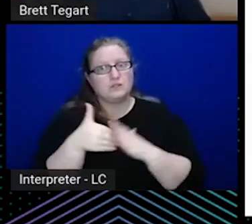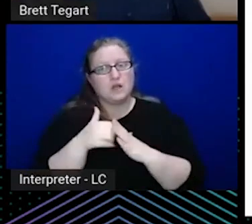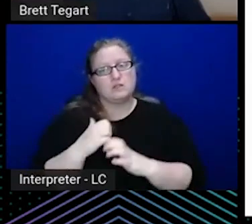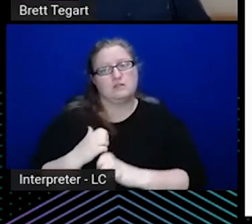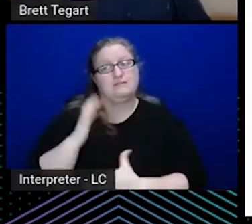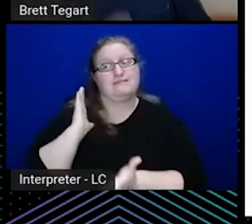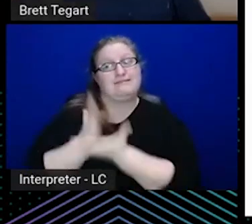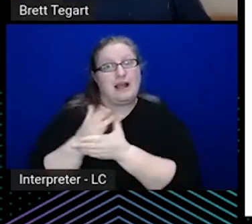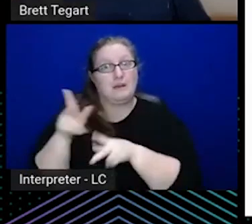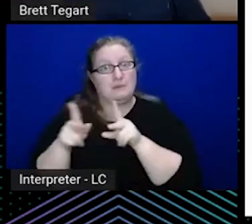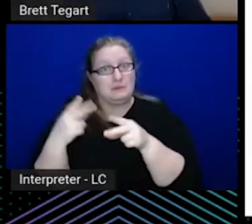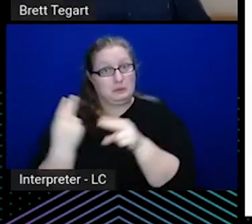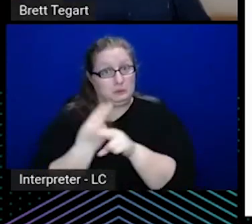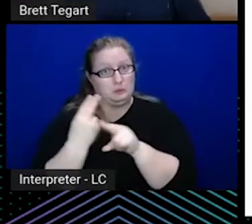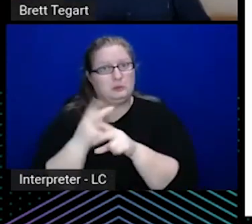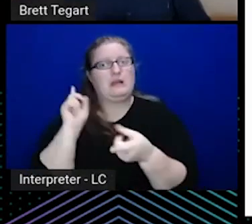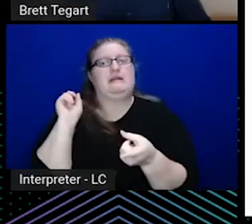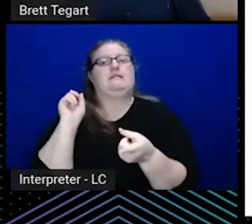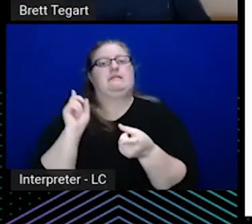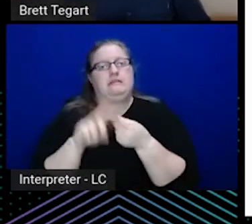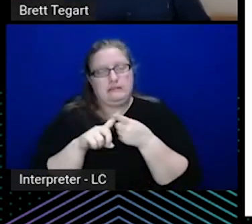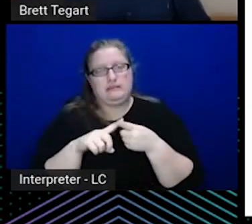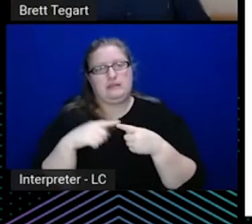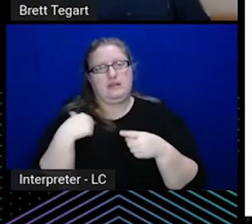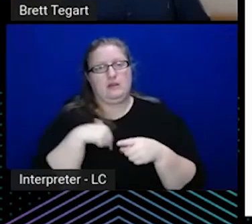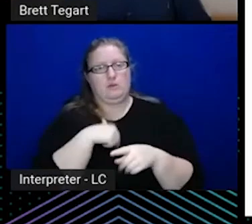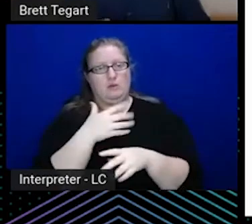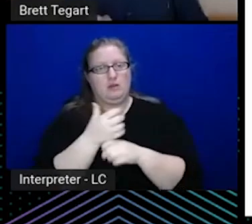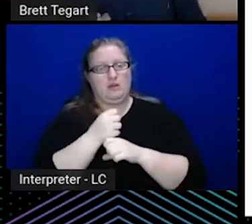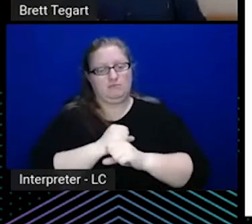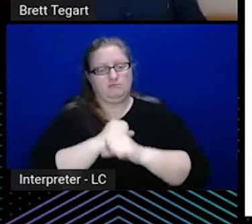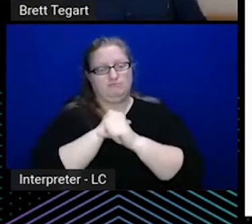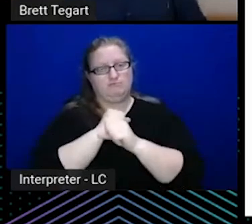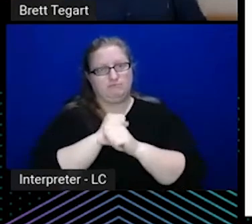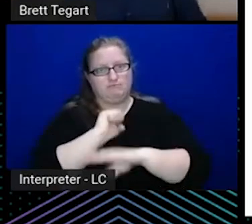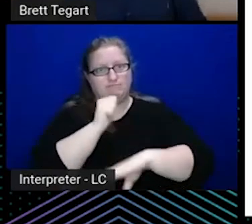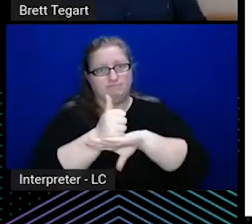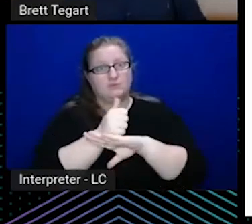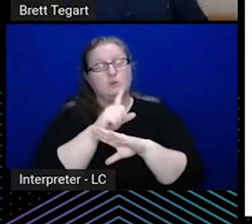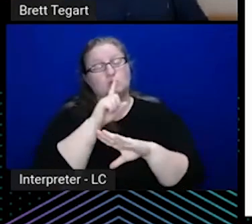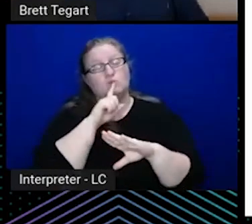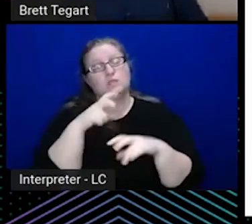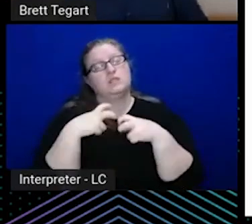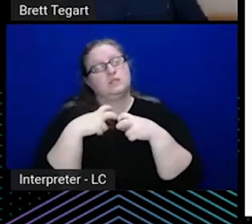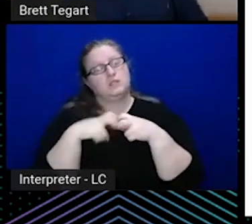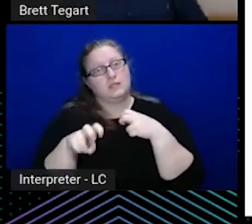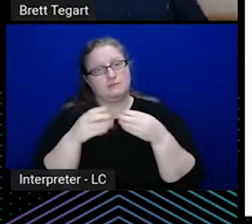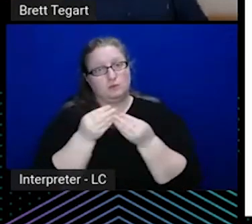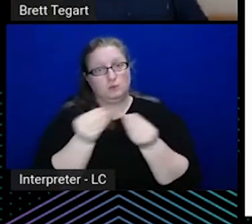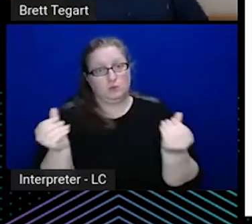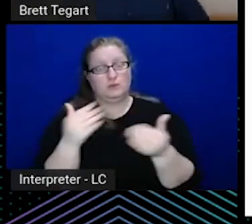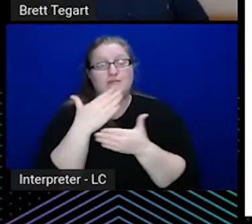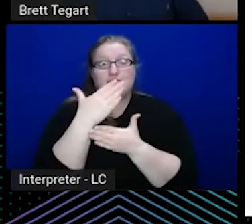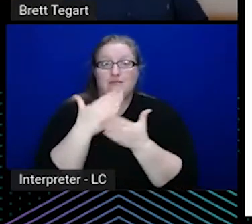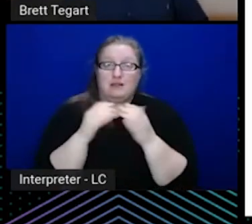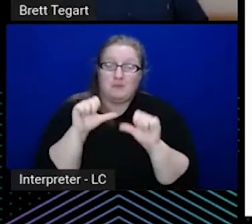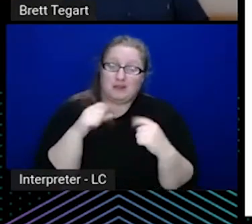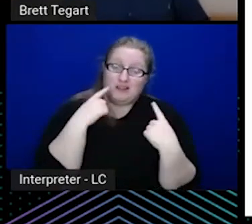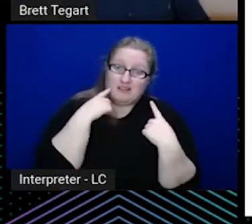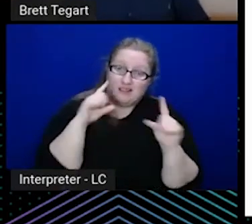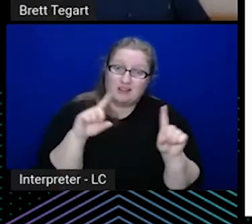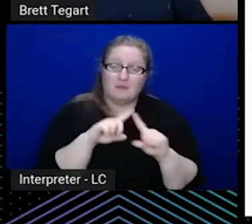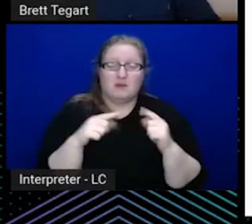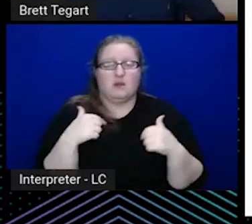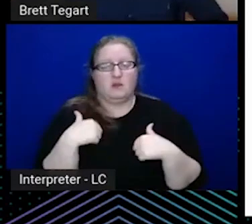it until we've got the guardrails in place. This is a difficult solution. Some people are able to make it work, but we decided